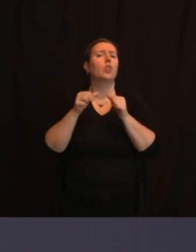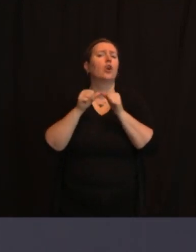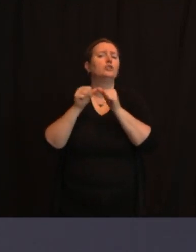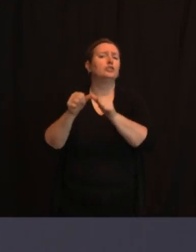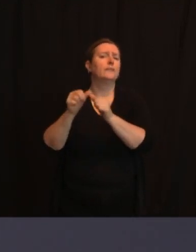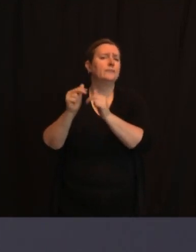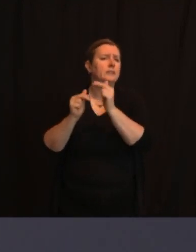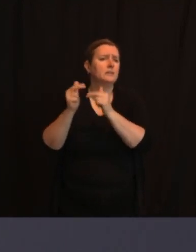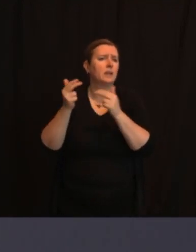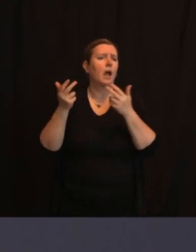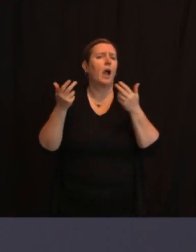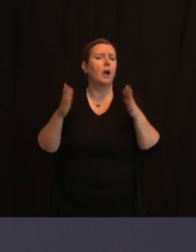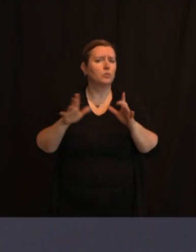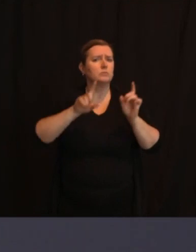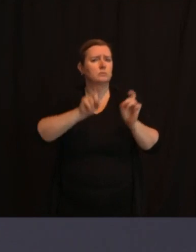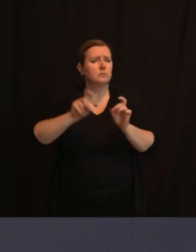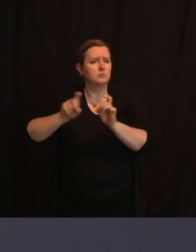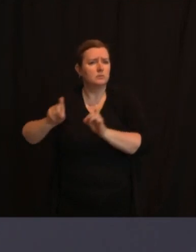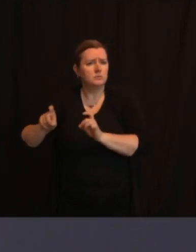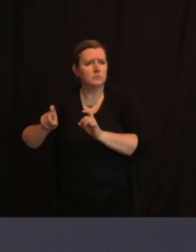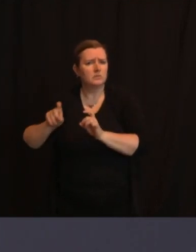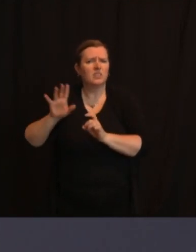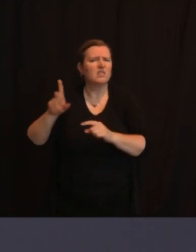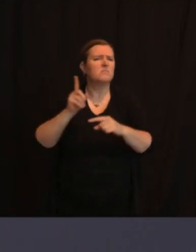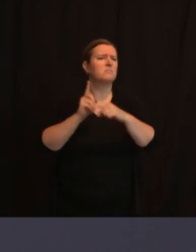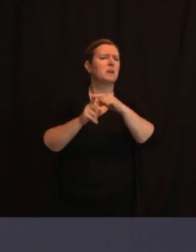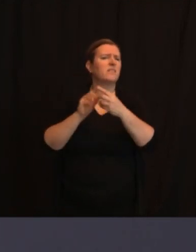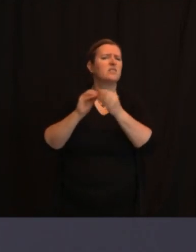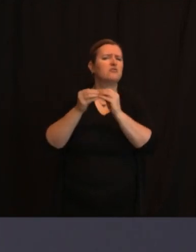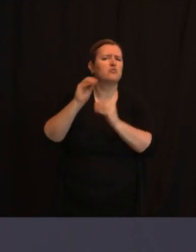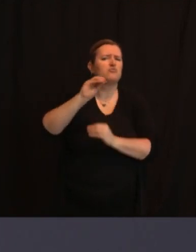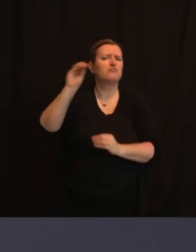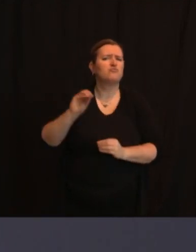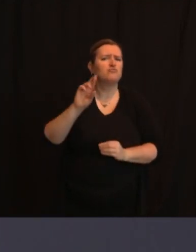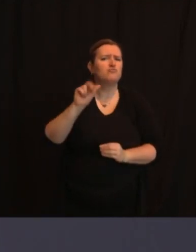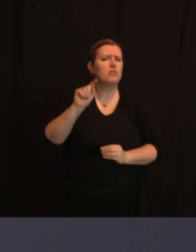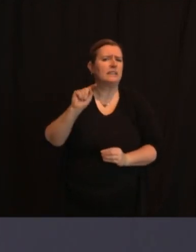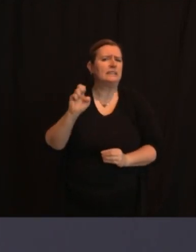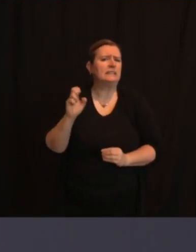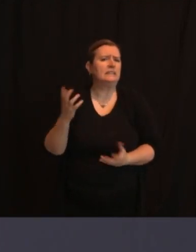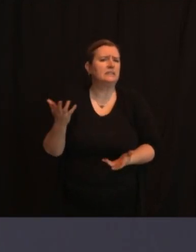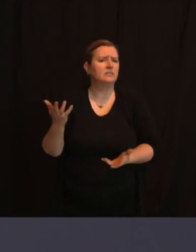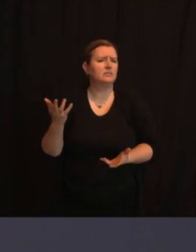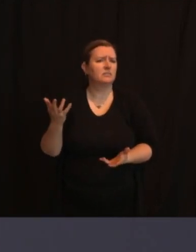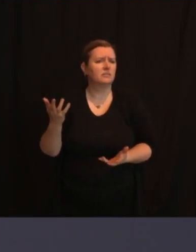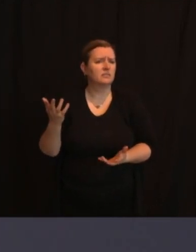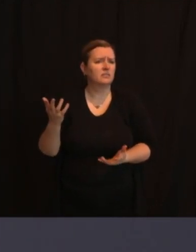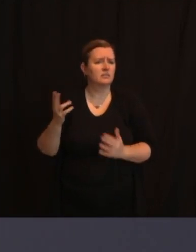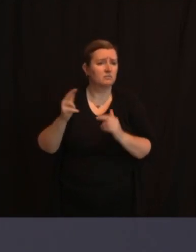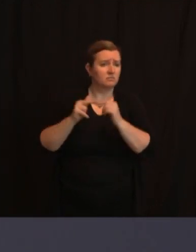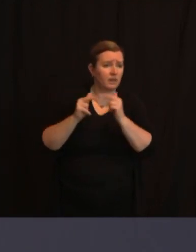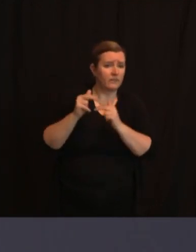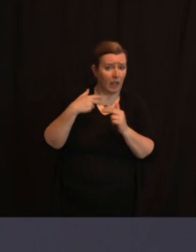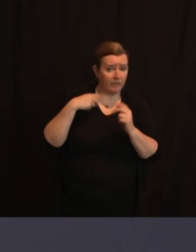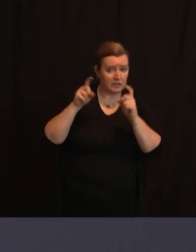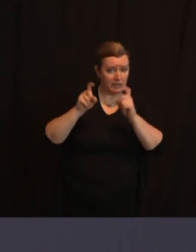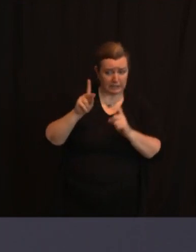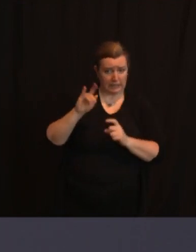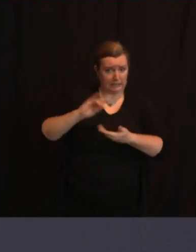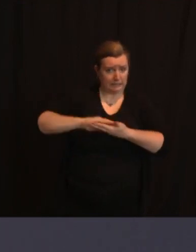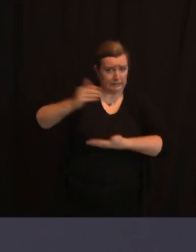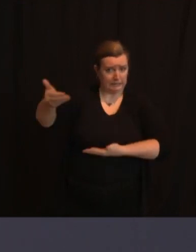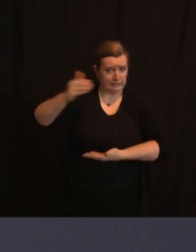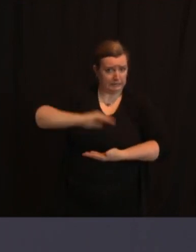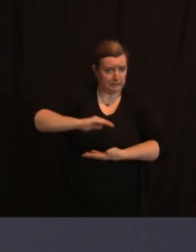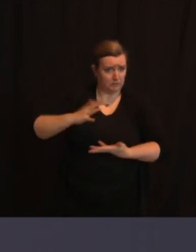and what the positivity rate has been? And do the facilities all have the testing kits they need? And then second, the Attorney General... Second?